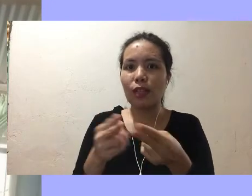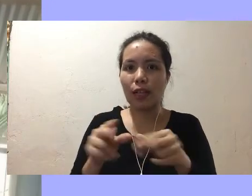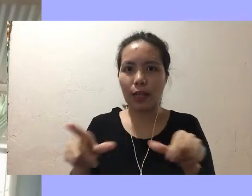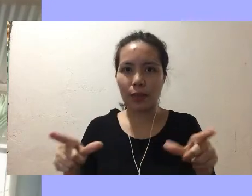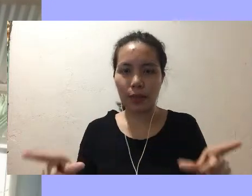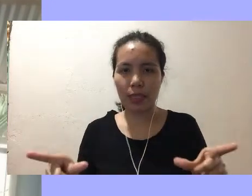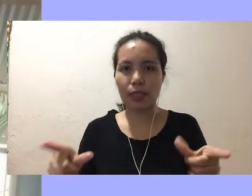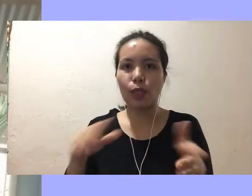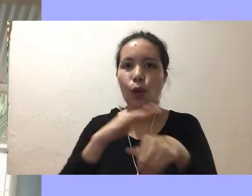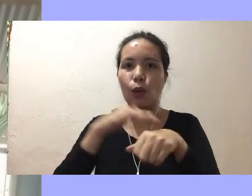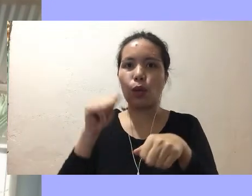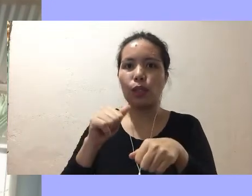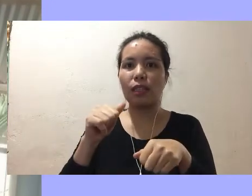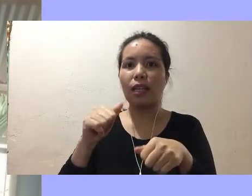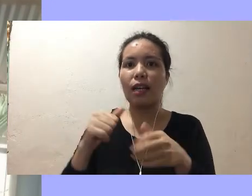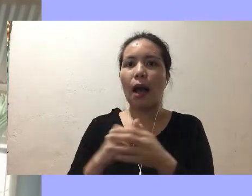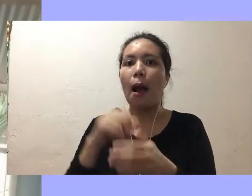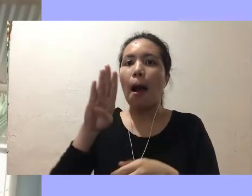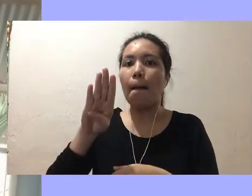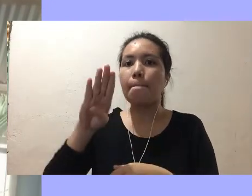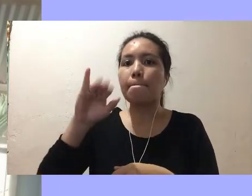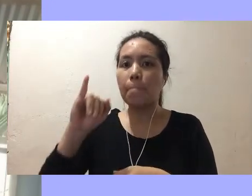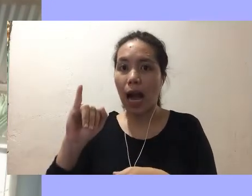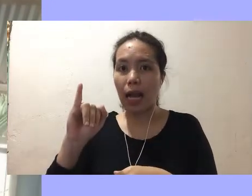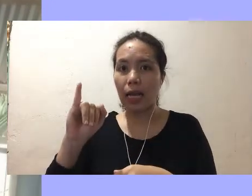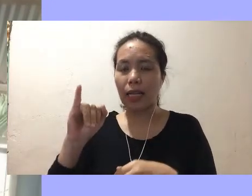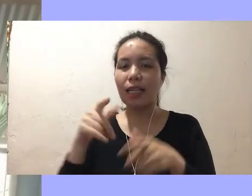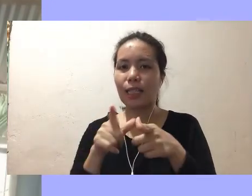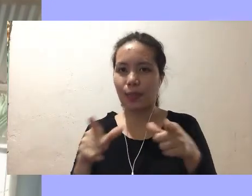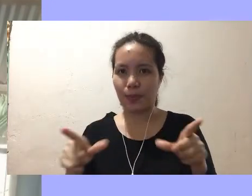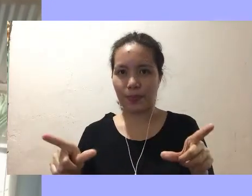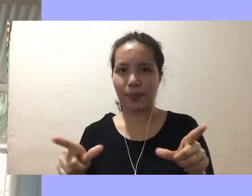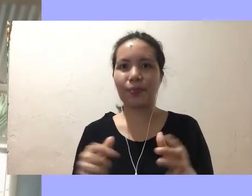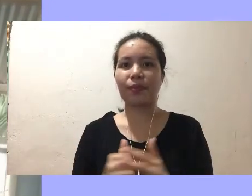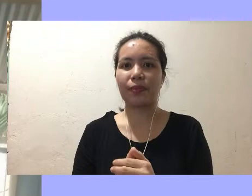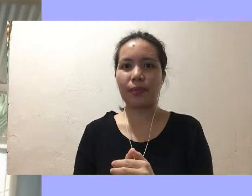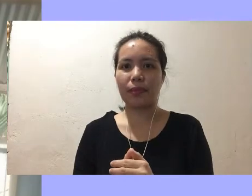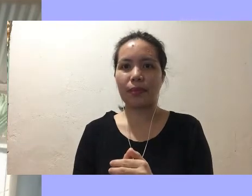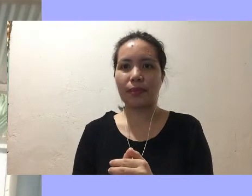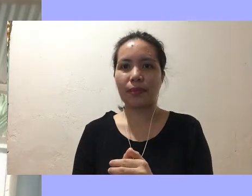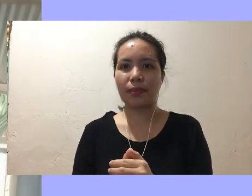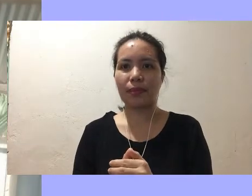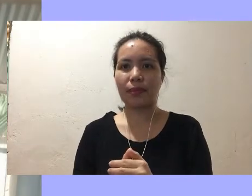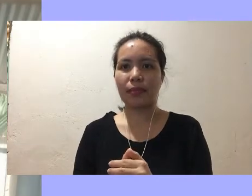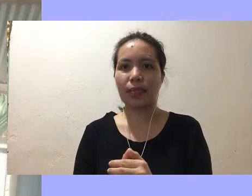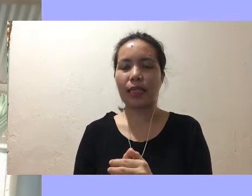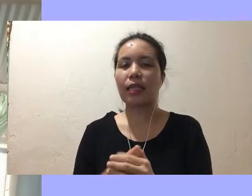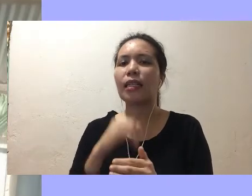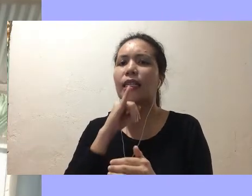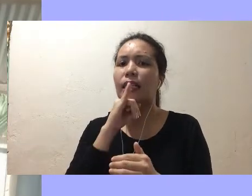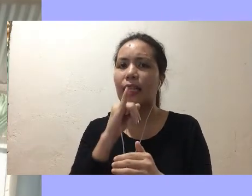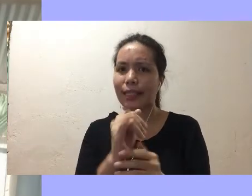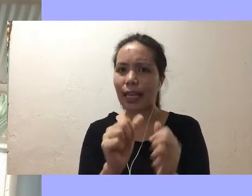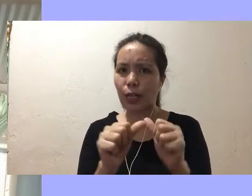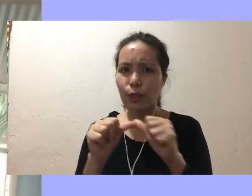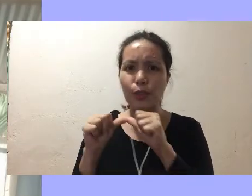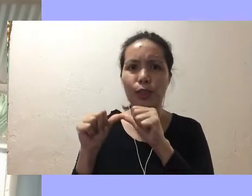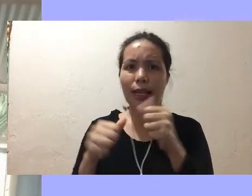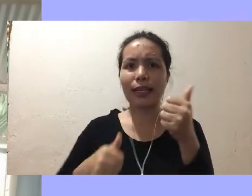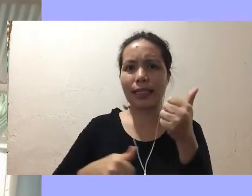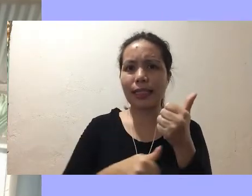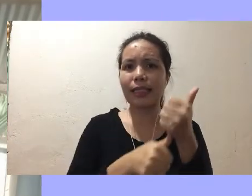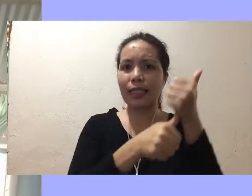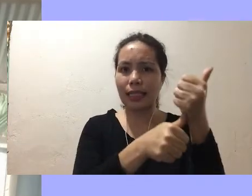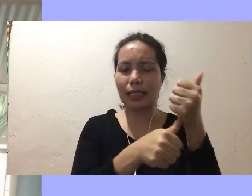Now, what about the language proficiency? Now, the language proficiency of bilinguals is often